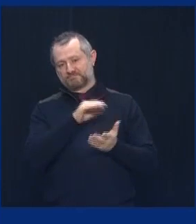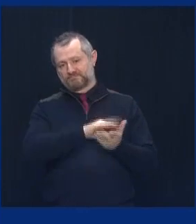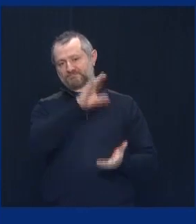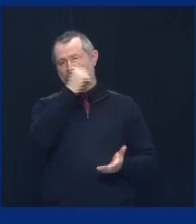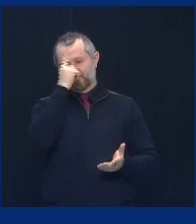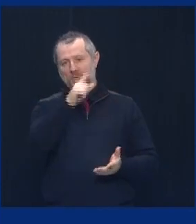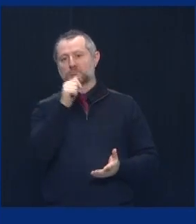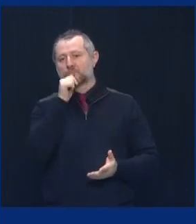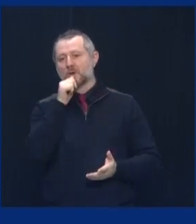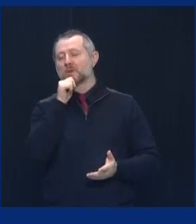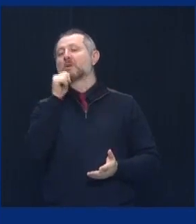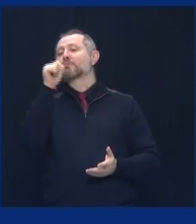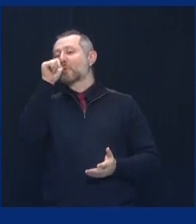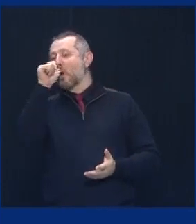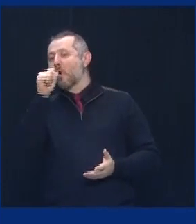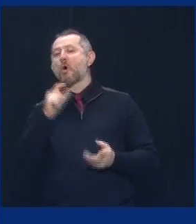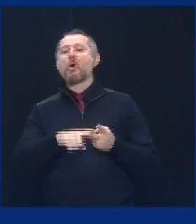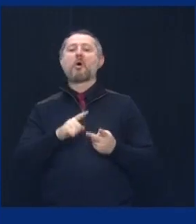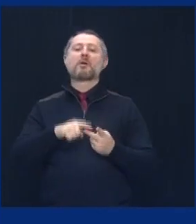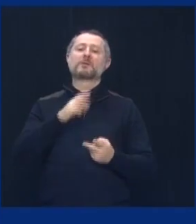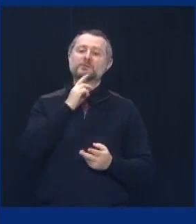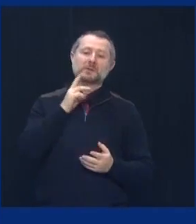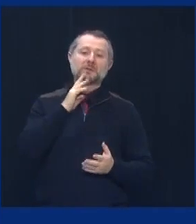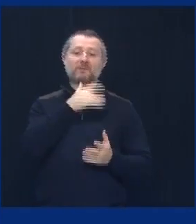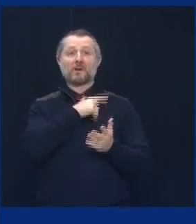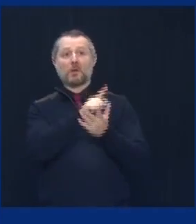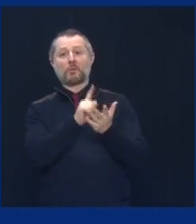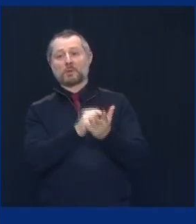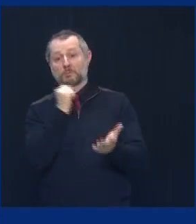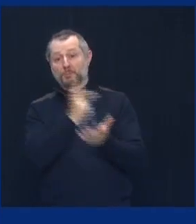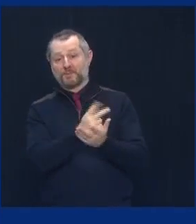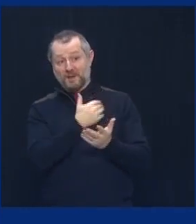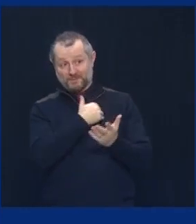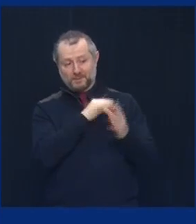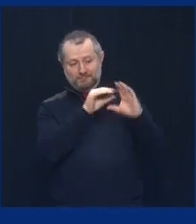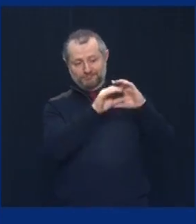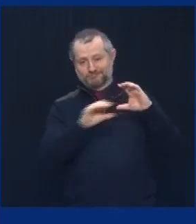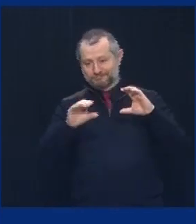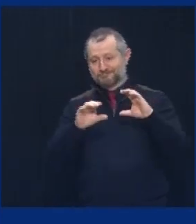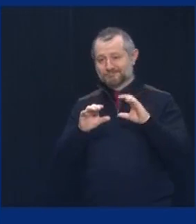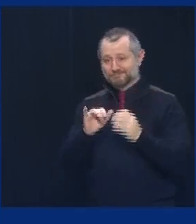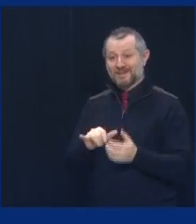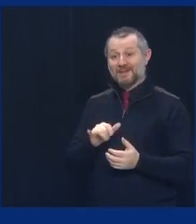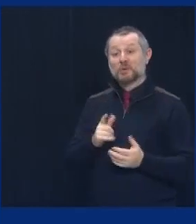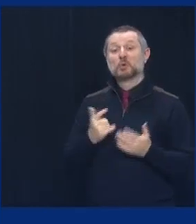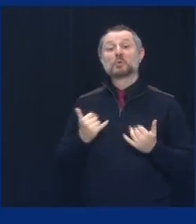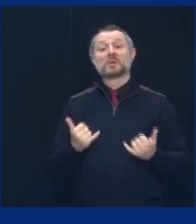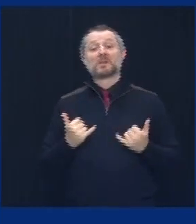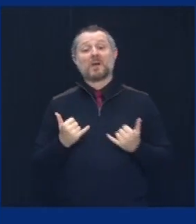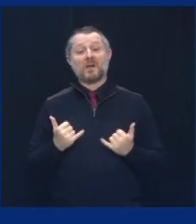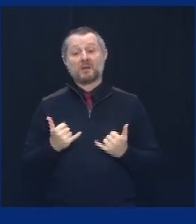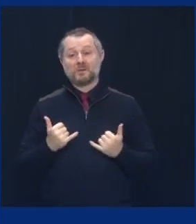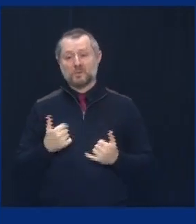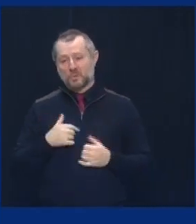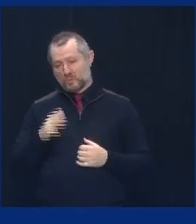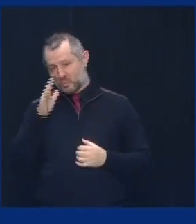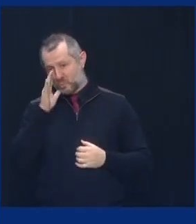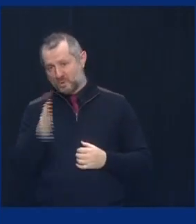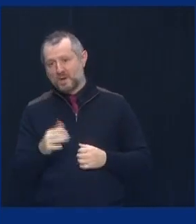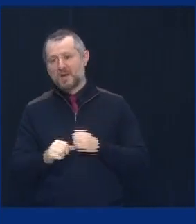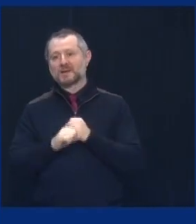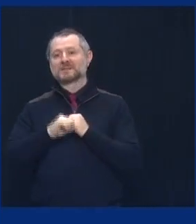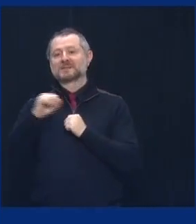restaurants in their relief package. Today, we will extend the